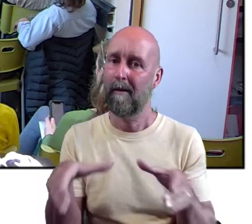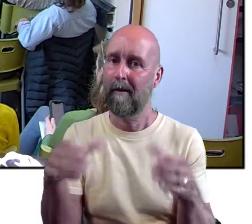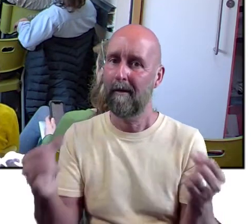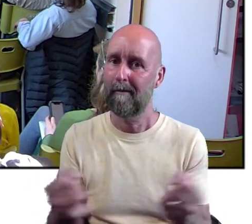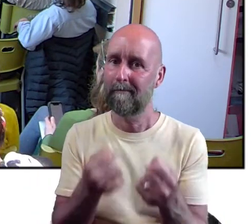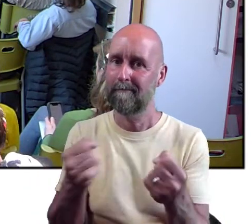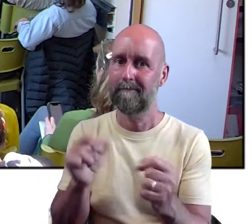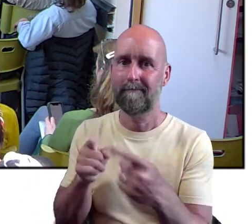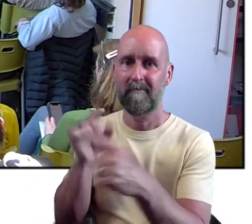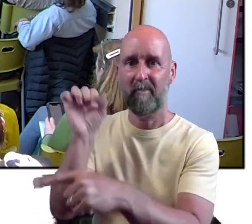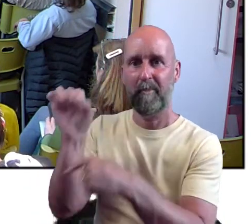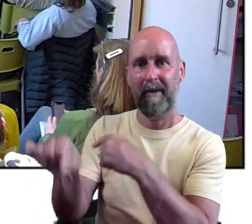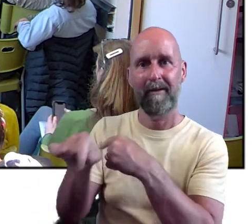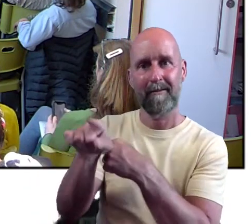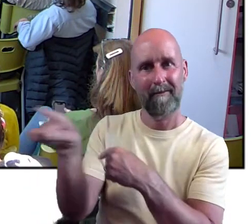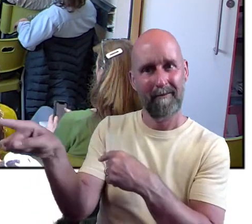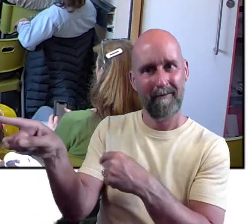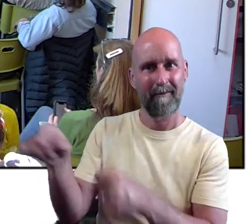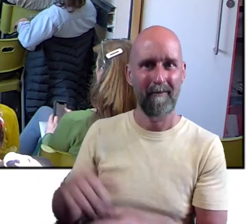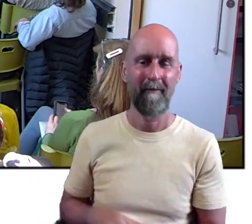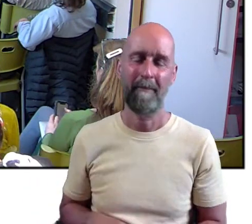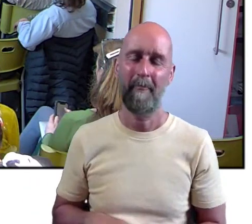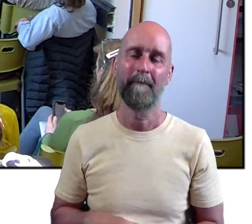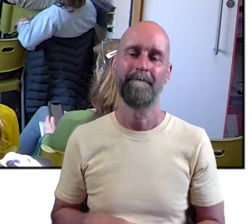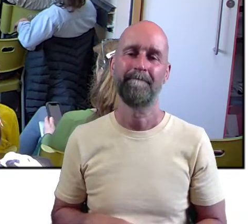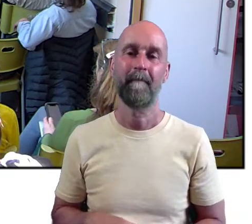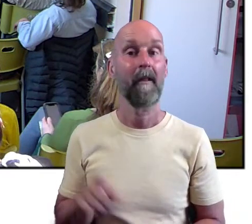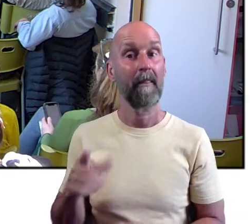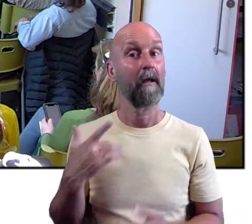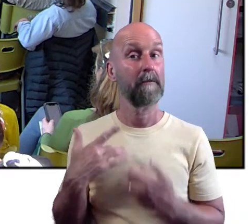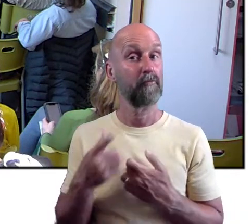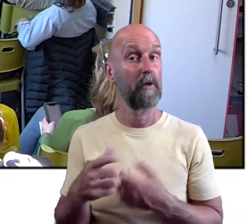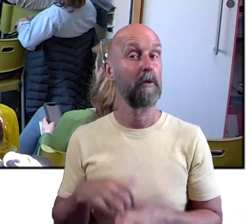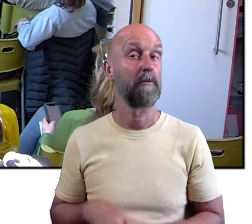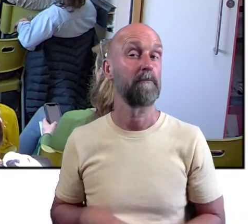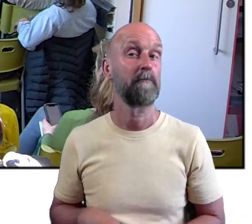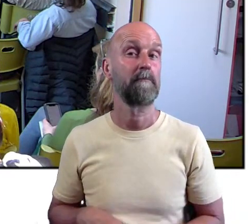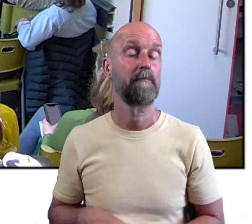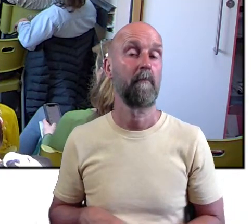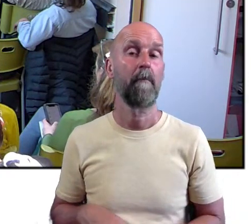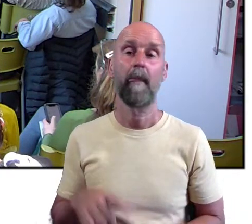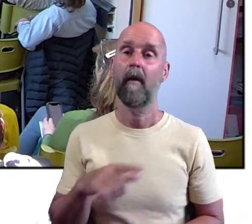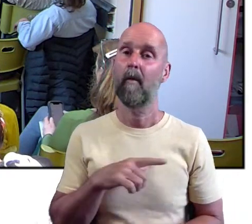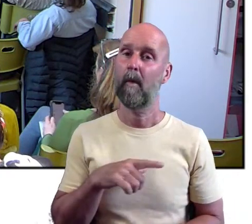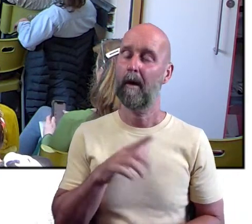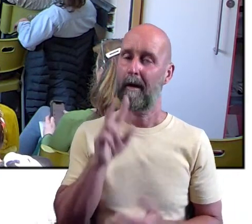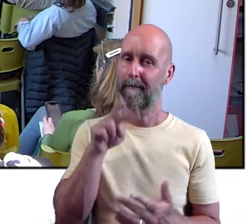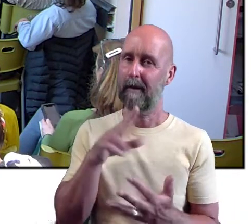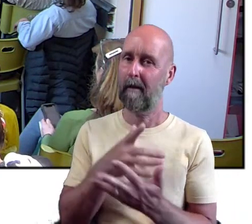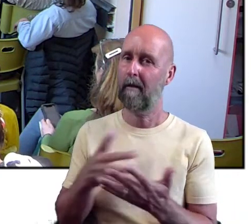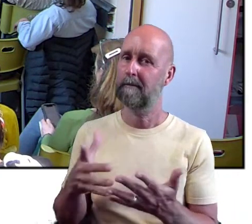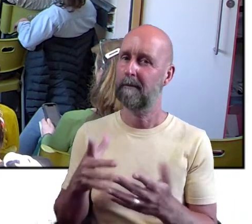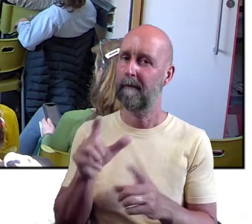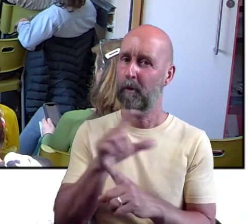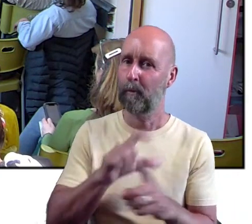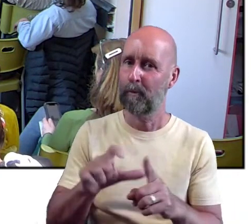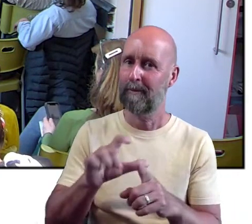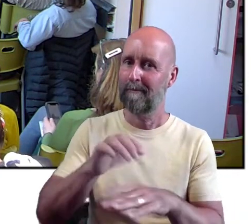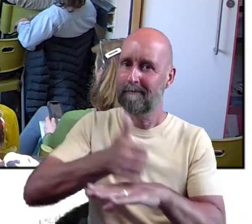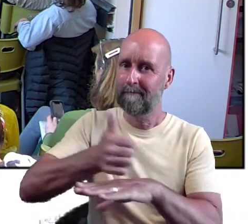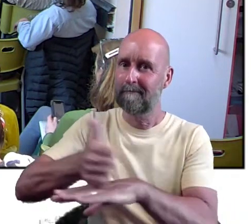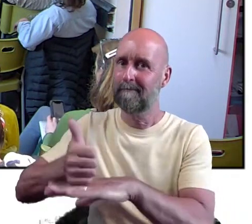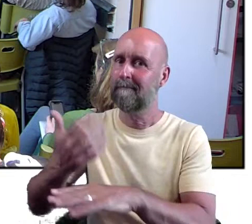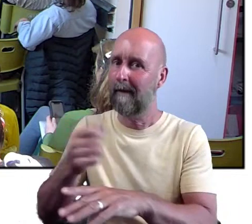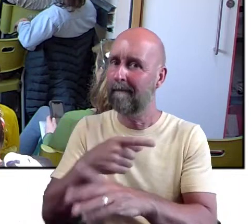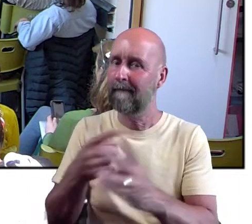beat the raid battle. I find that really interesting because so I'm part of lots of Pokemon Go communities, and I've made